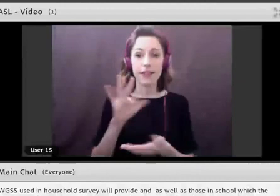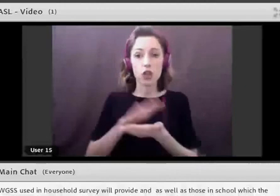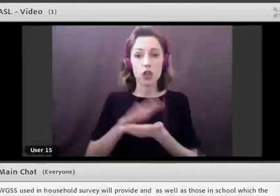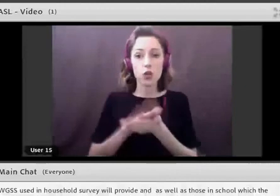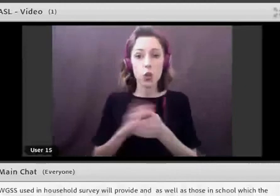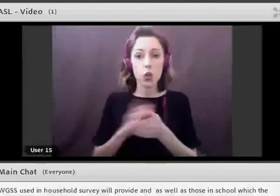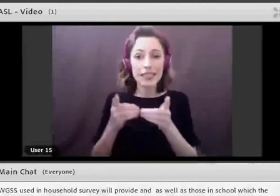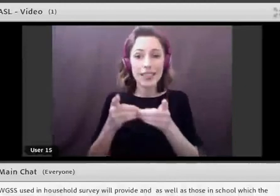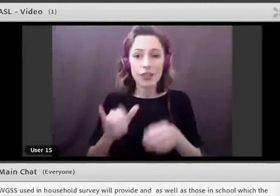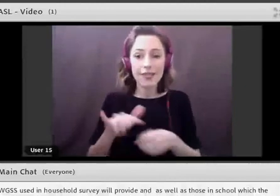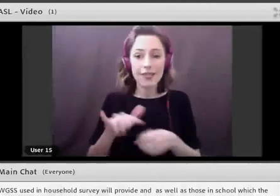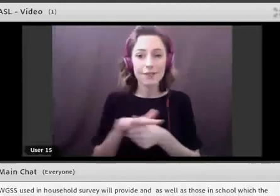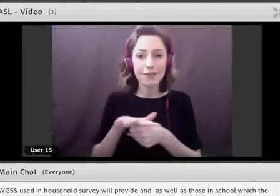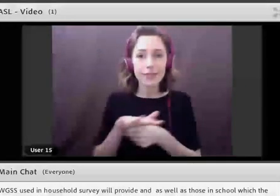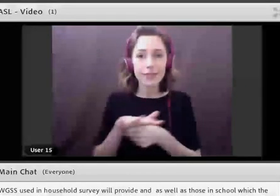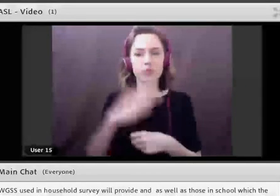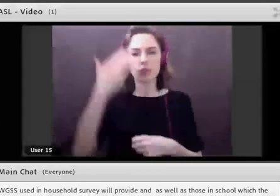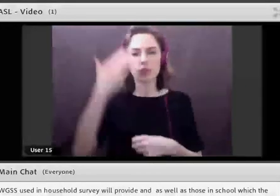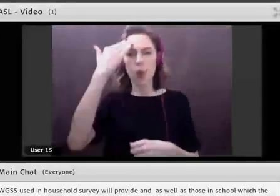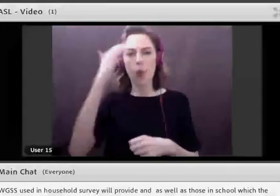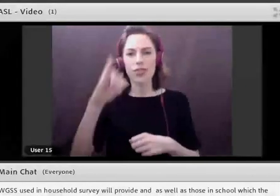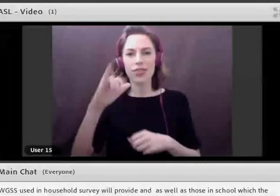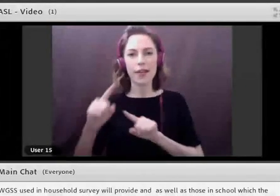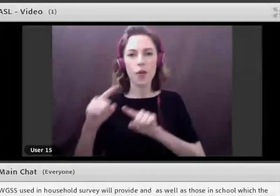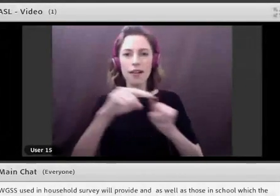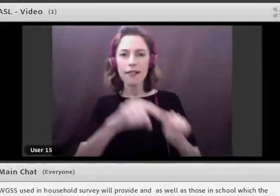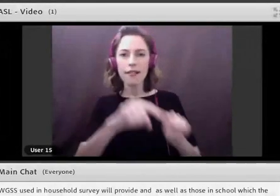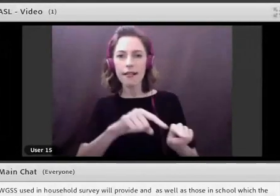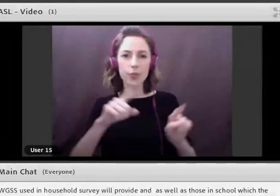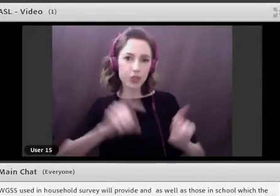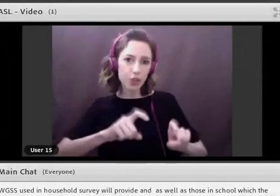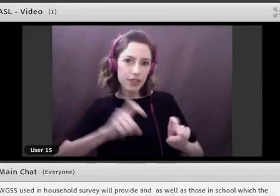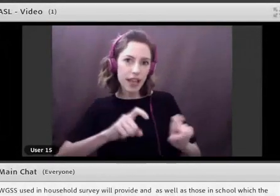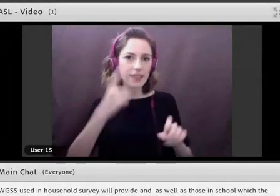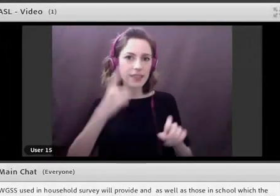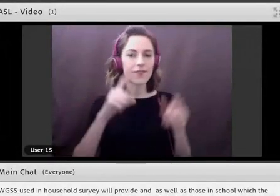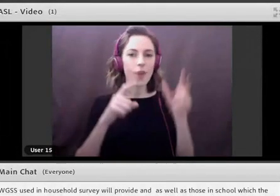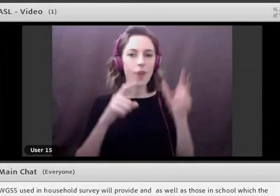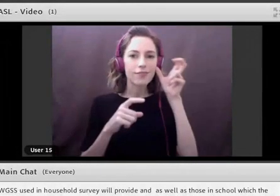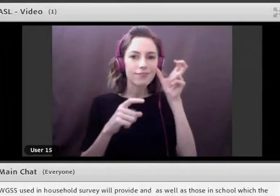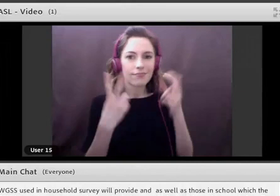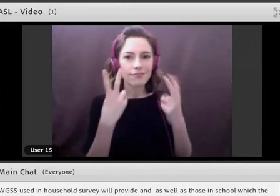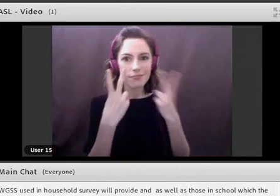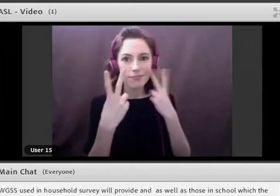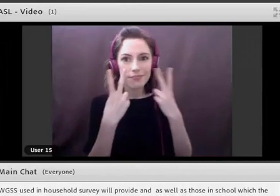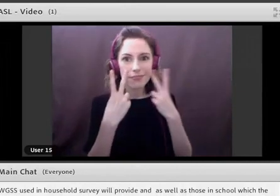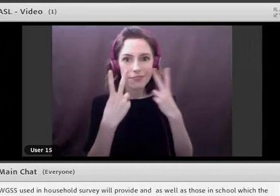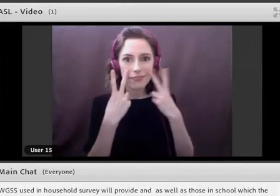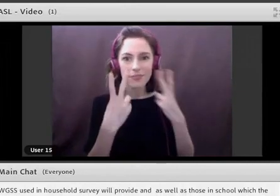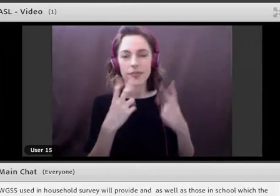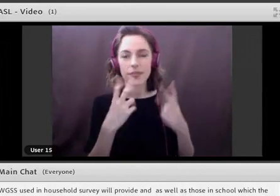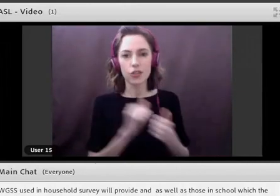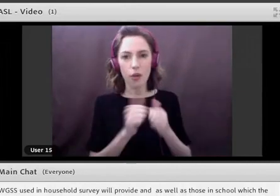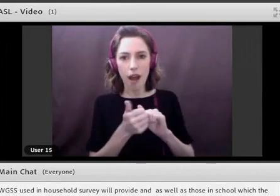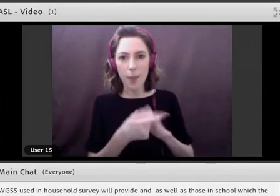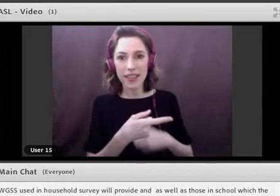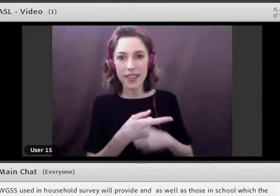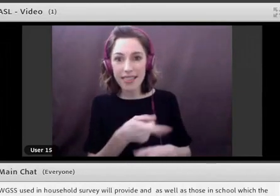hearing and vision problems so that they can be accommodated, that's where I start to have a problem with discrimination.